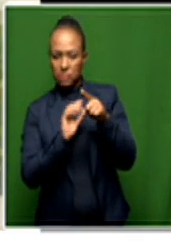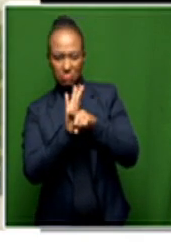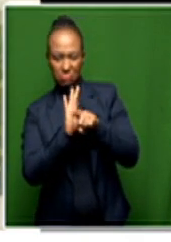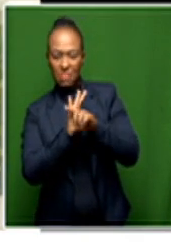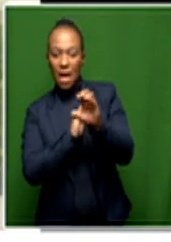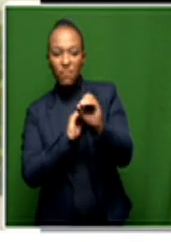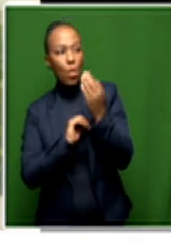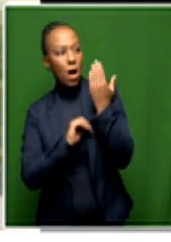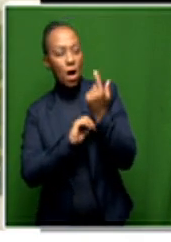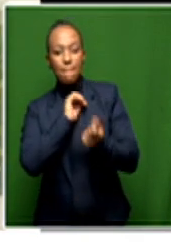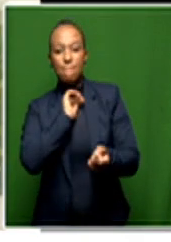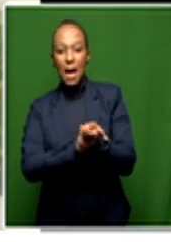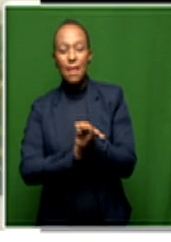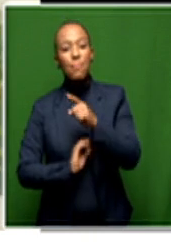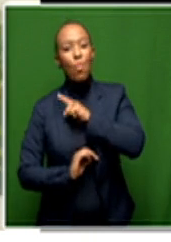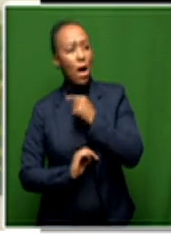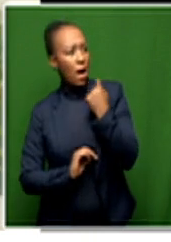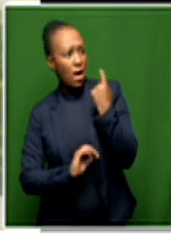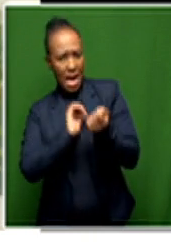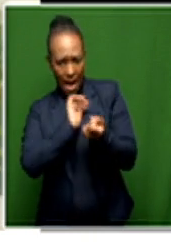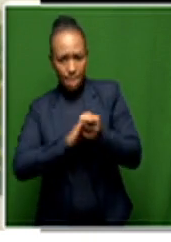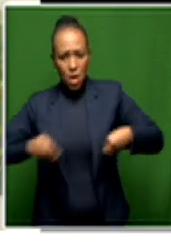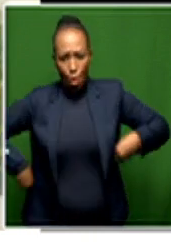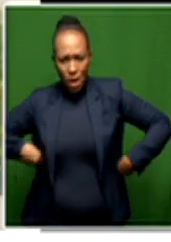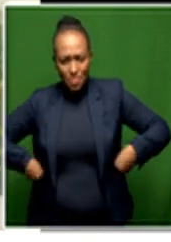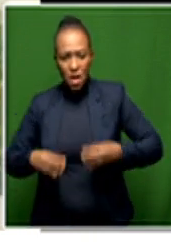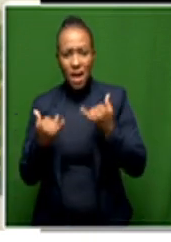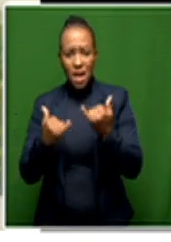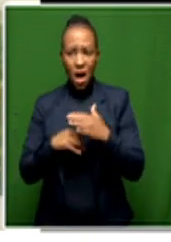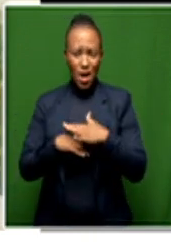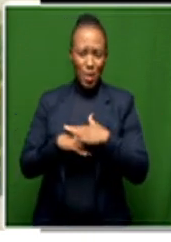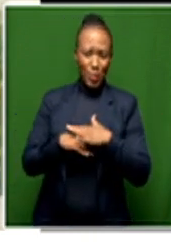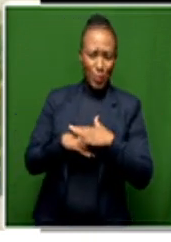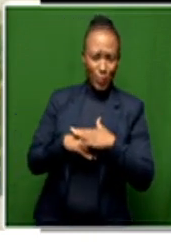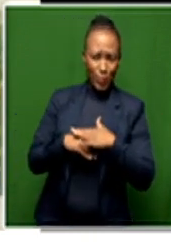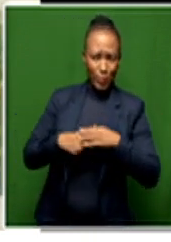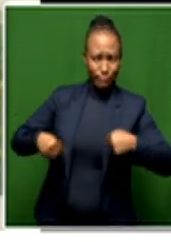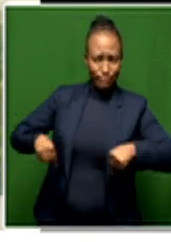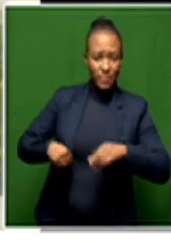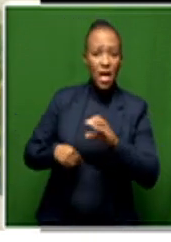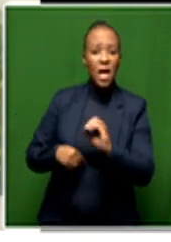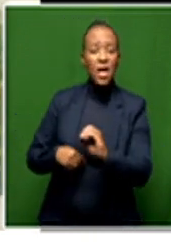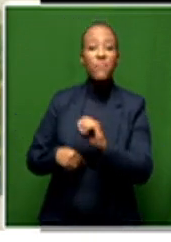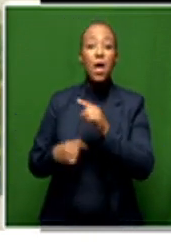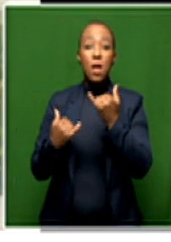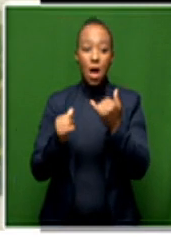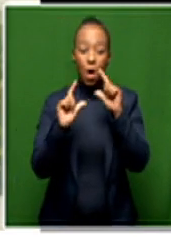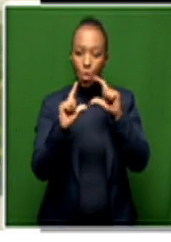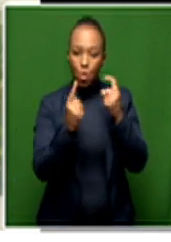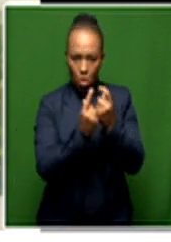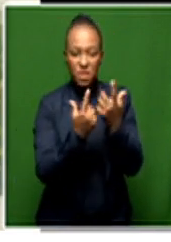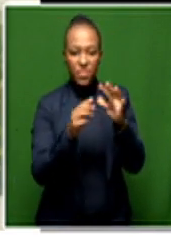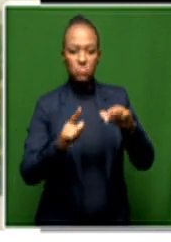so, once beaten, twice shy, and that is what has precisely triggered the committee's intervention, which, of course,